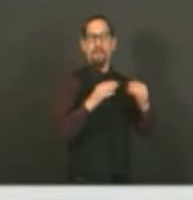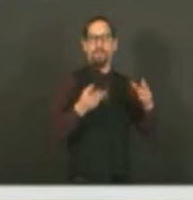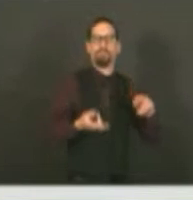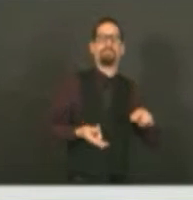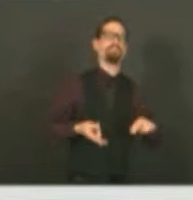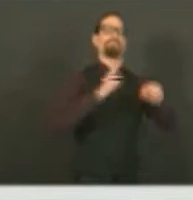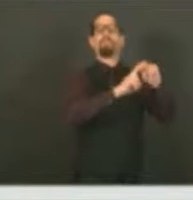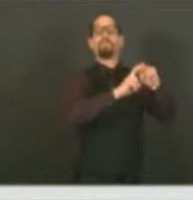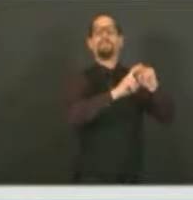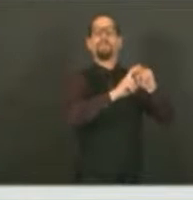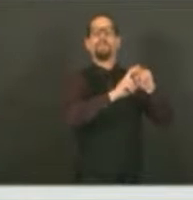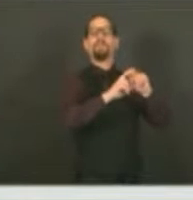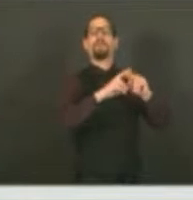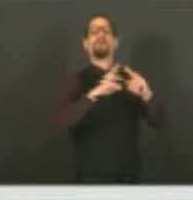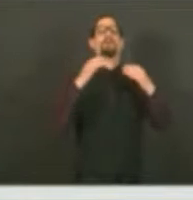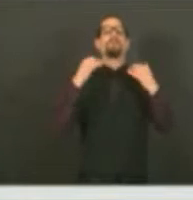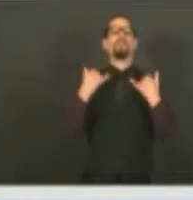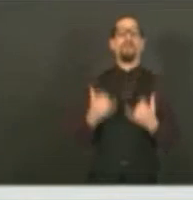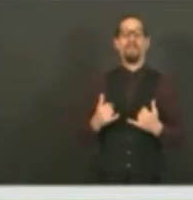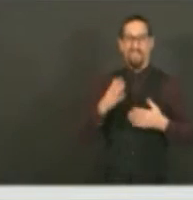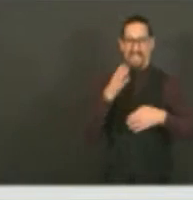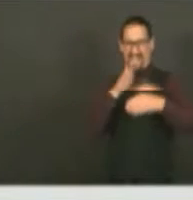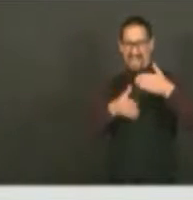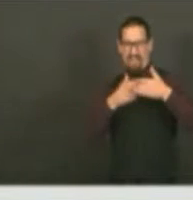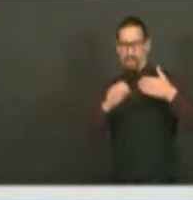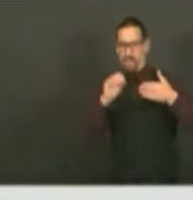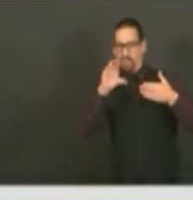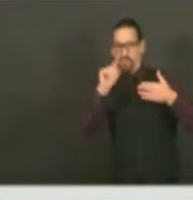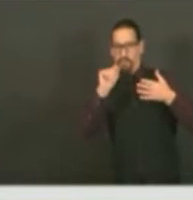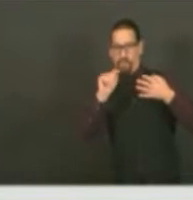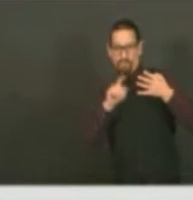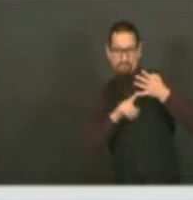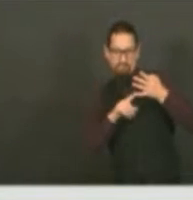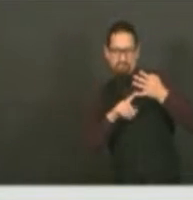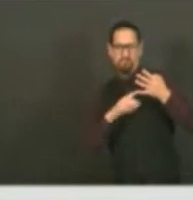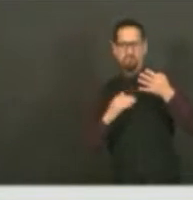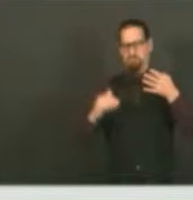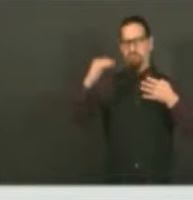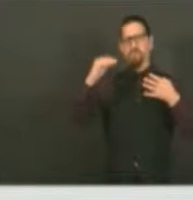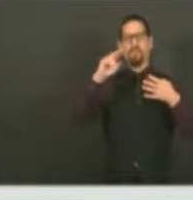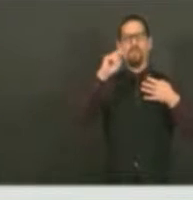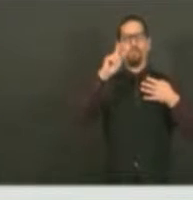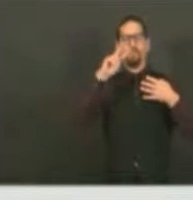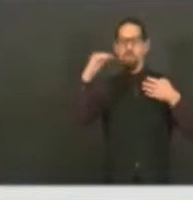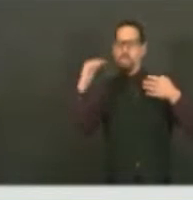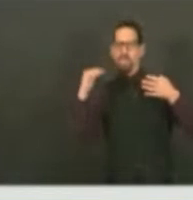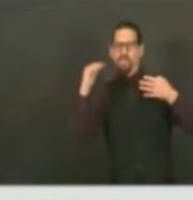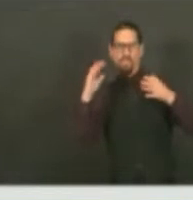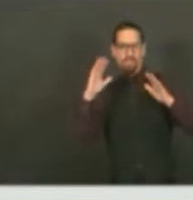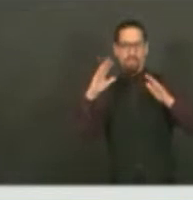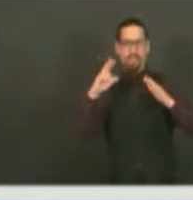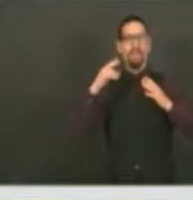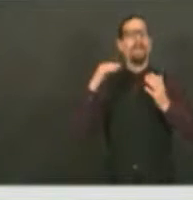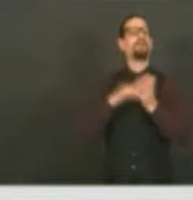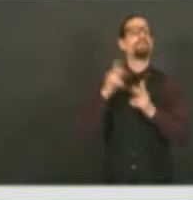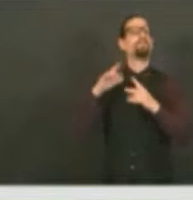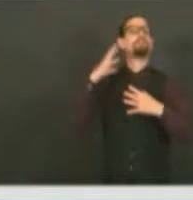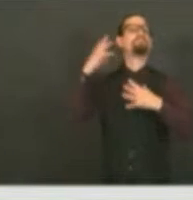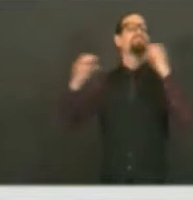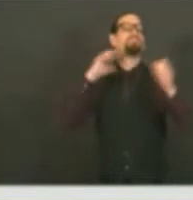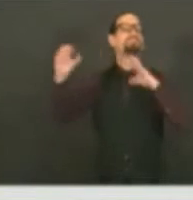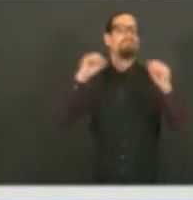and early November, which again correlated with a larger uptick in cases a few weeks after